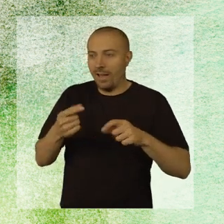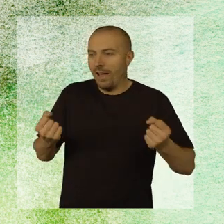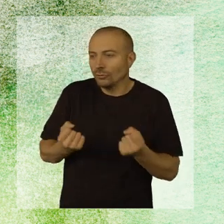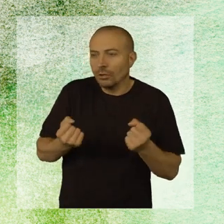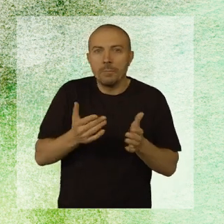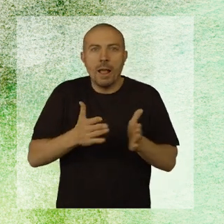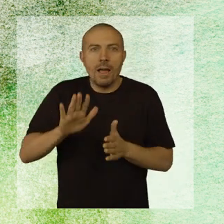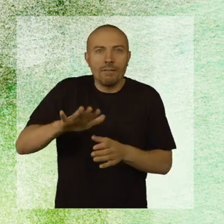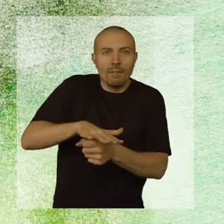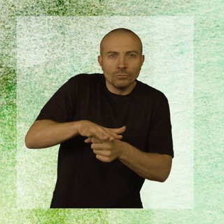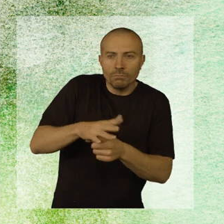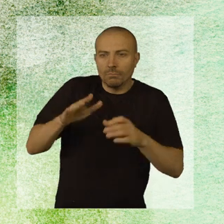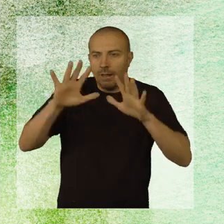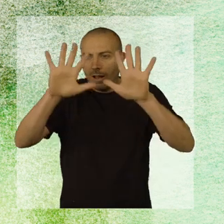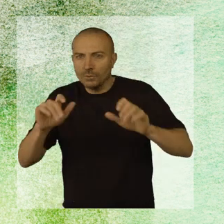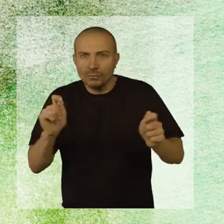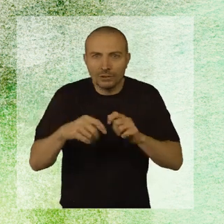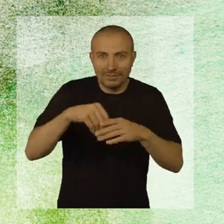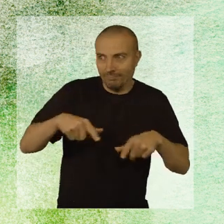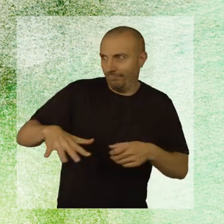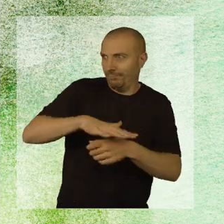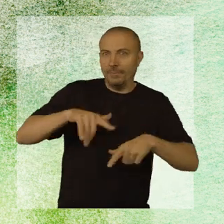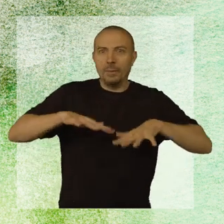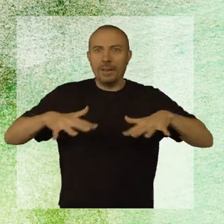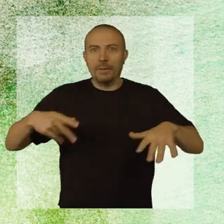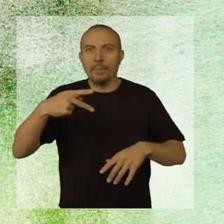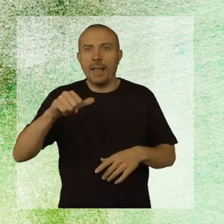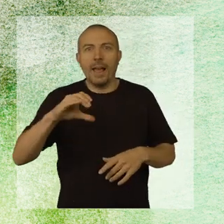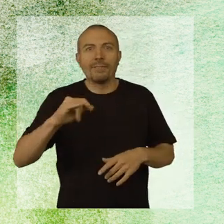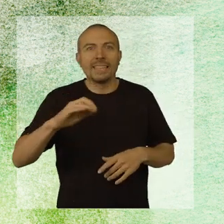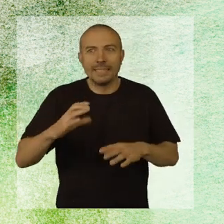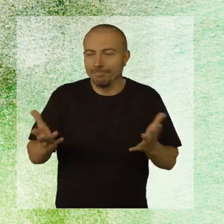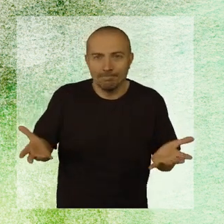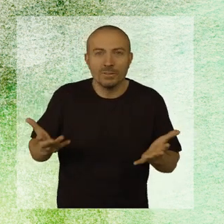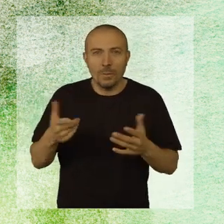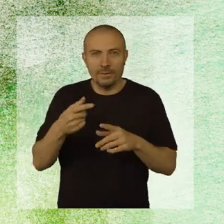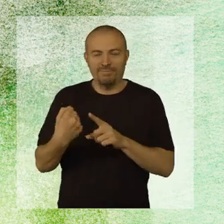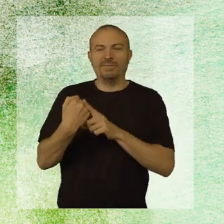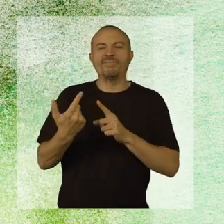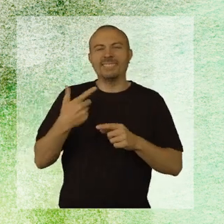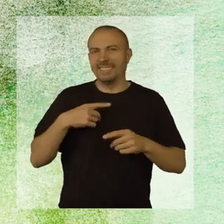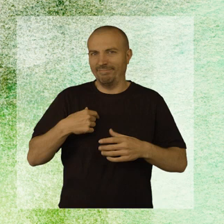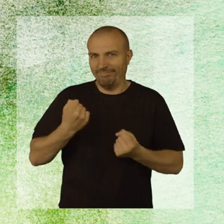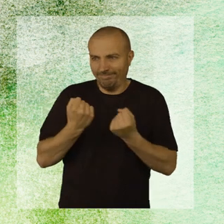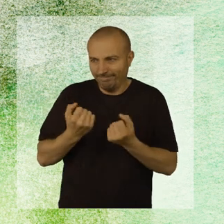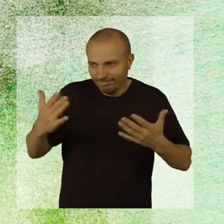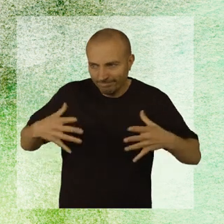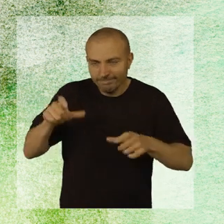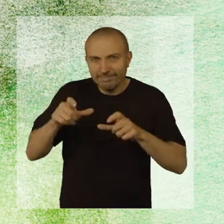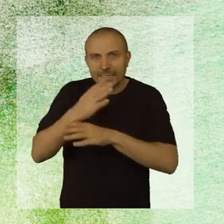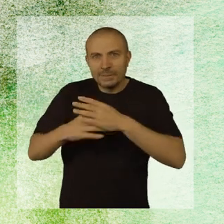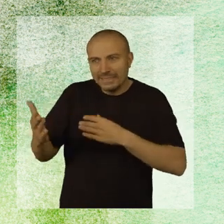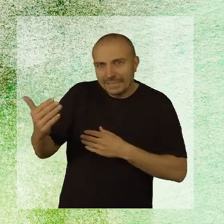strategies, national action plans on climate change here in the Pacific. And I guess that made us